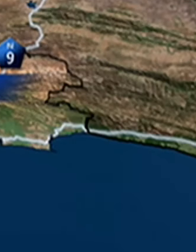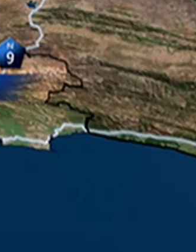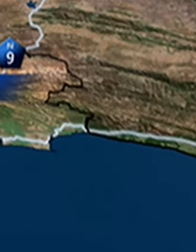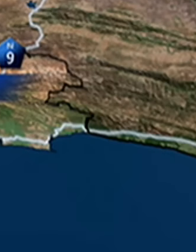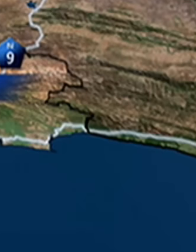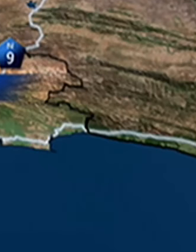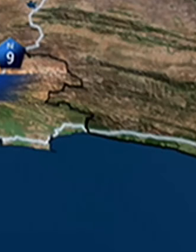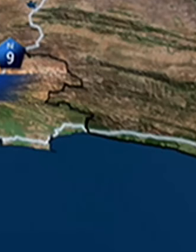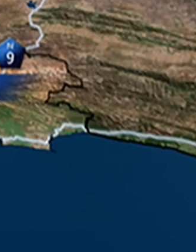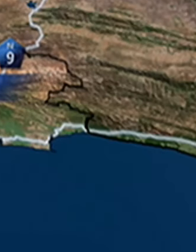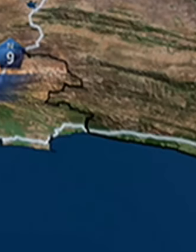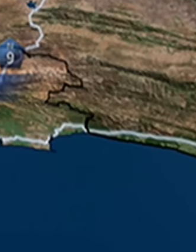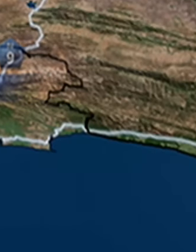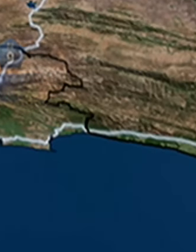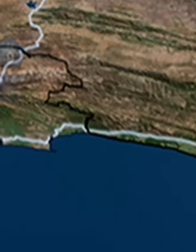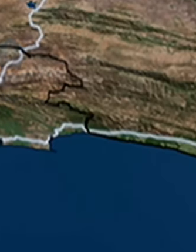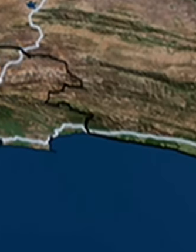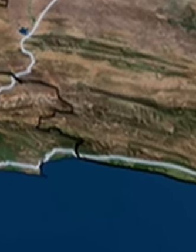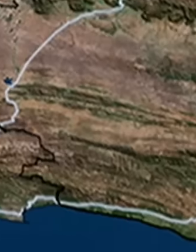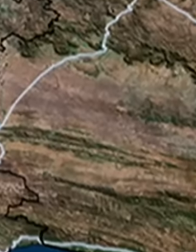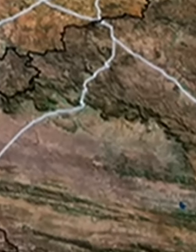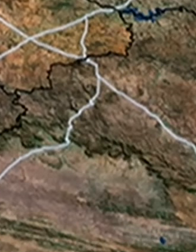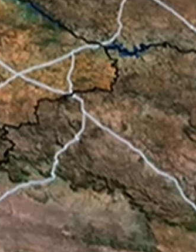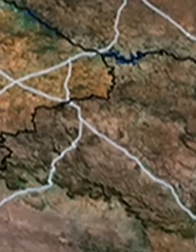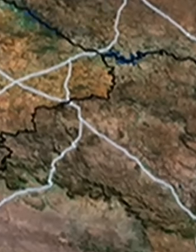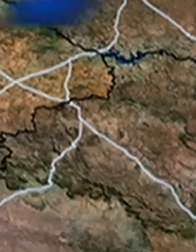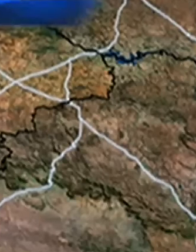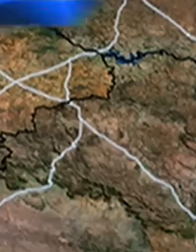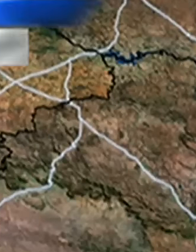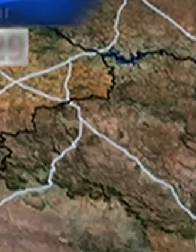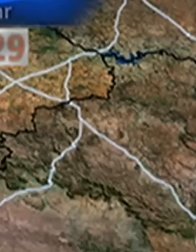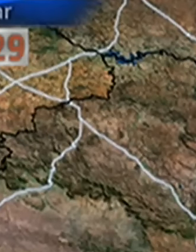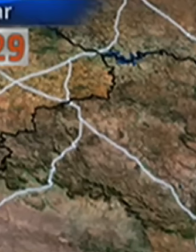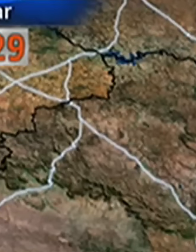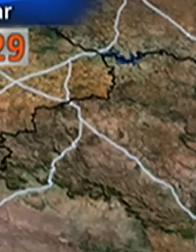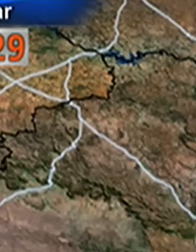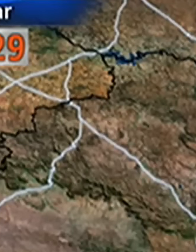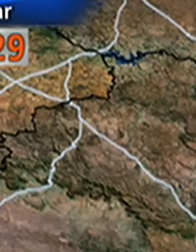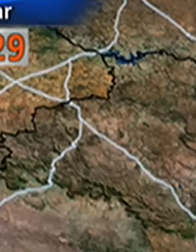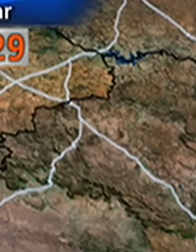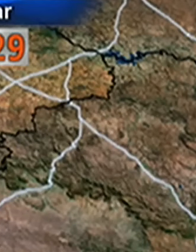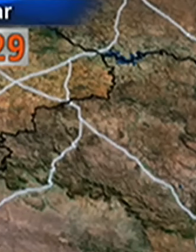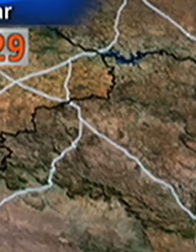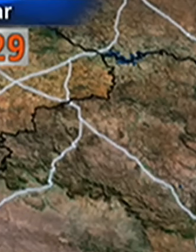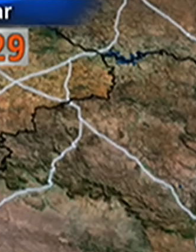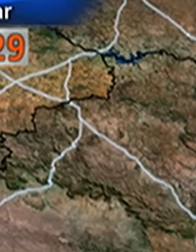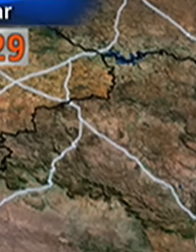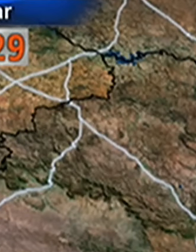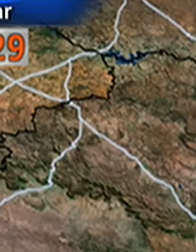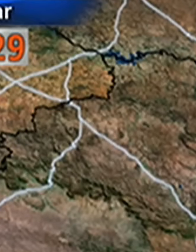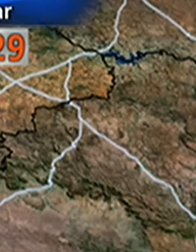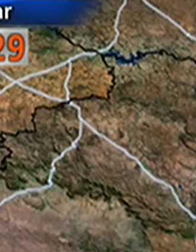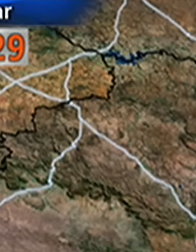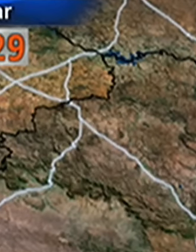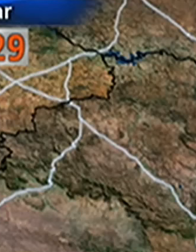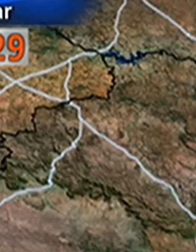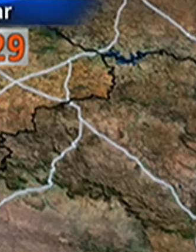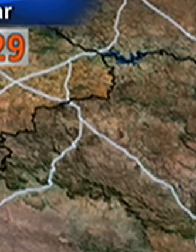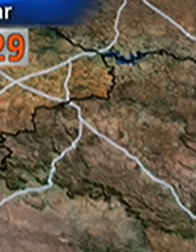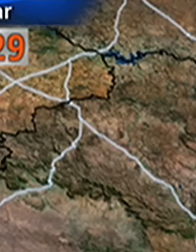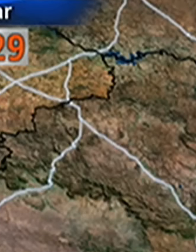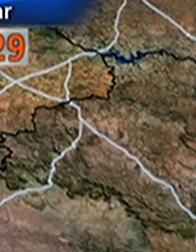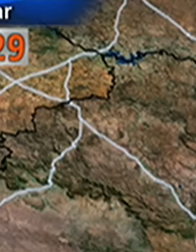di le 25 Mossel Bay yona e tla be ke mo go digrata di le 21 re lebelle province ya ka kwa Northern Cape teng Kurumane go tla nna mogote